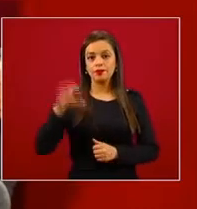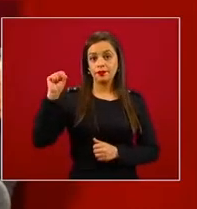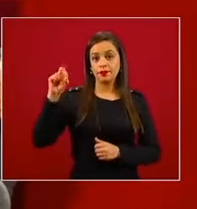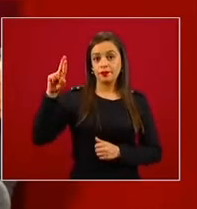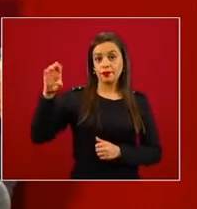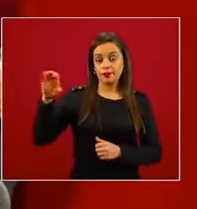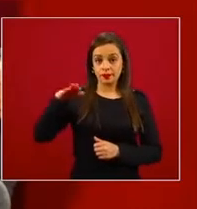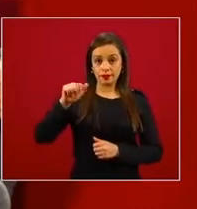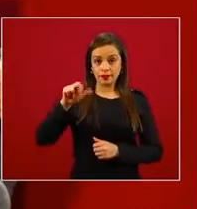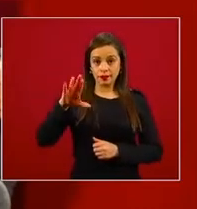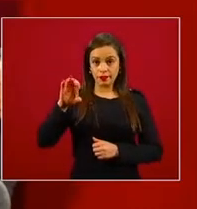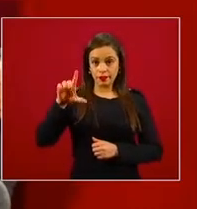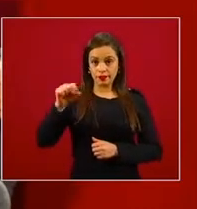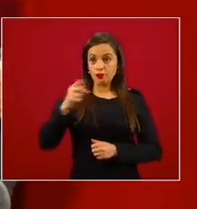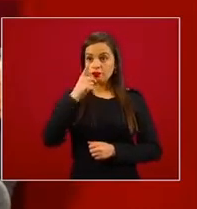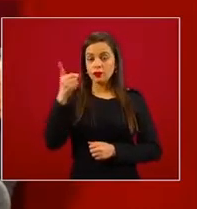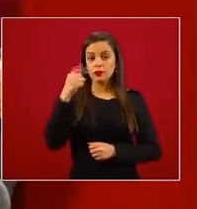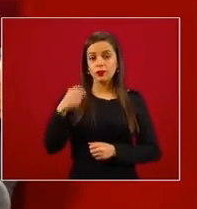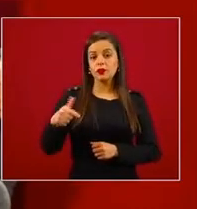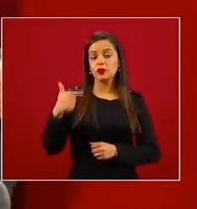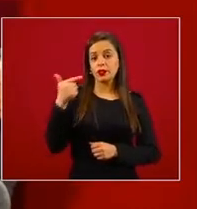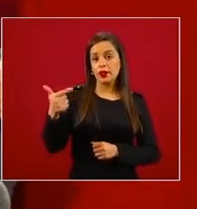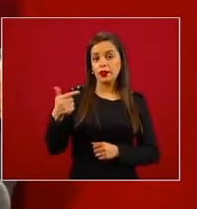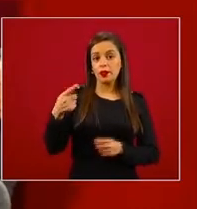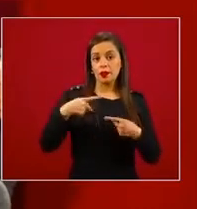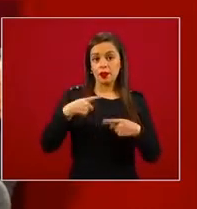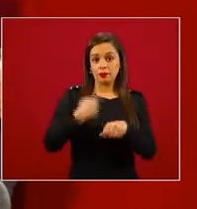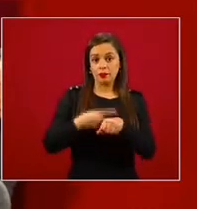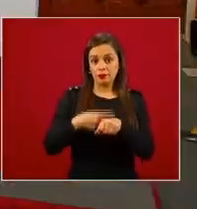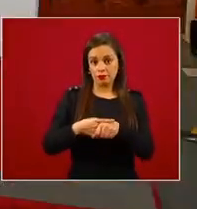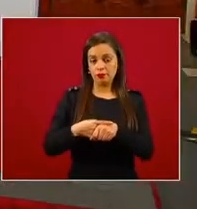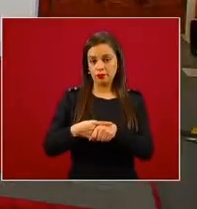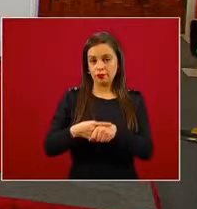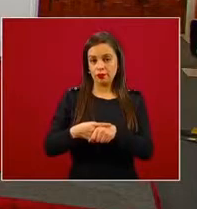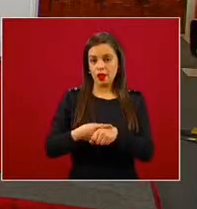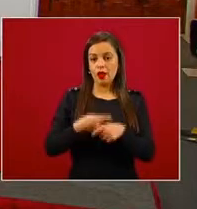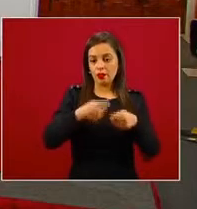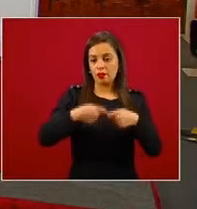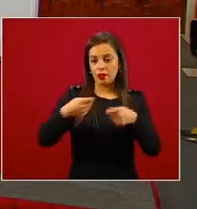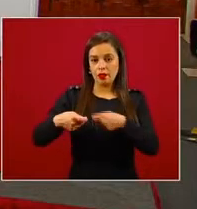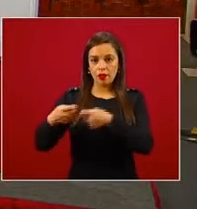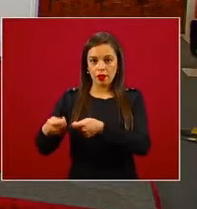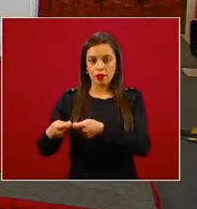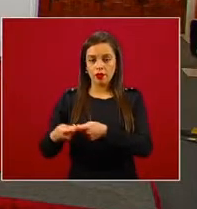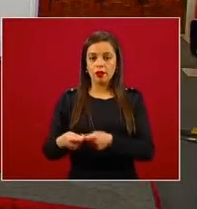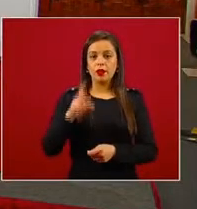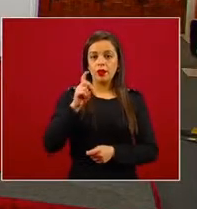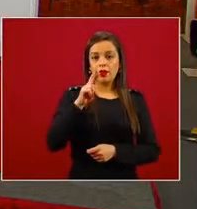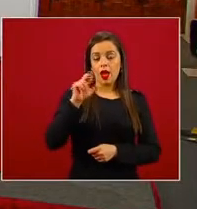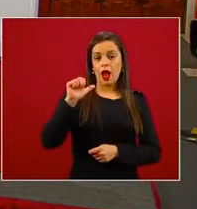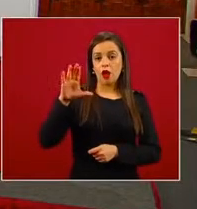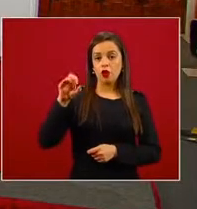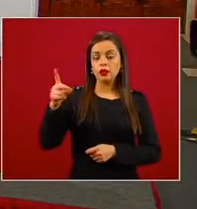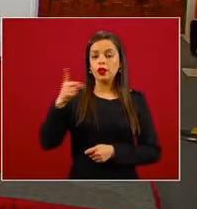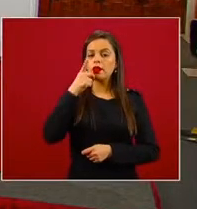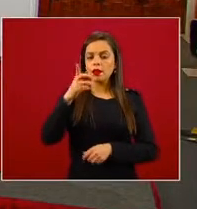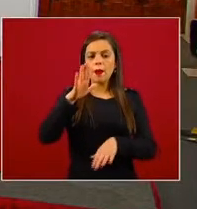been using remdesivir. And then we also saw that